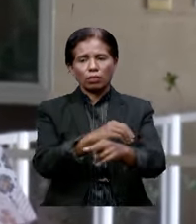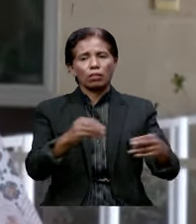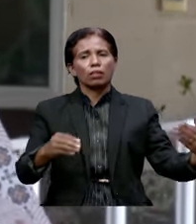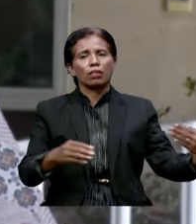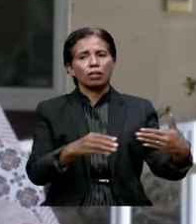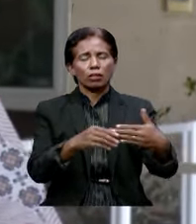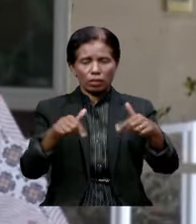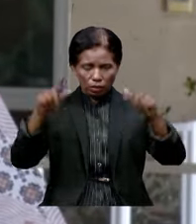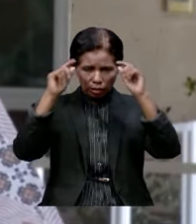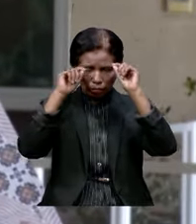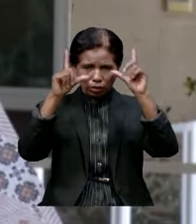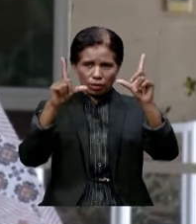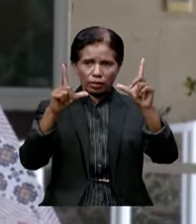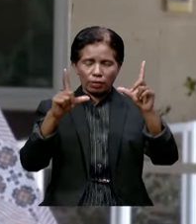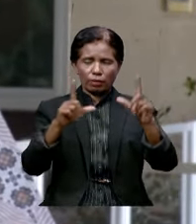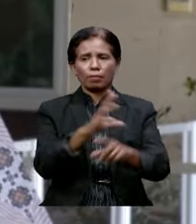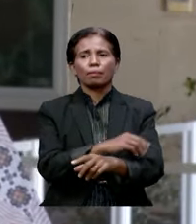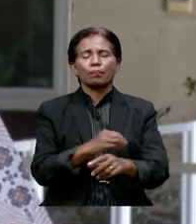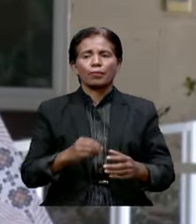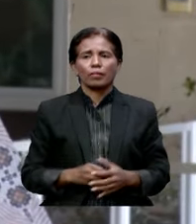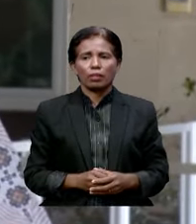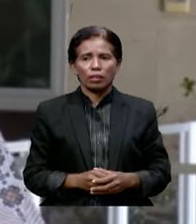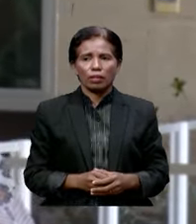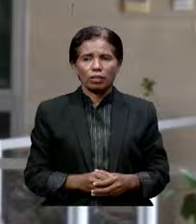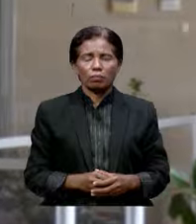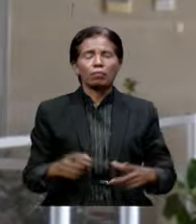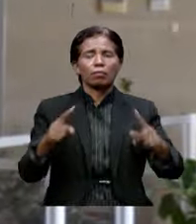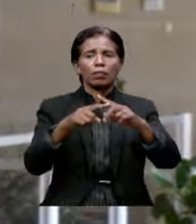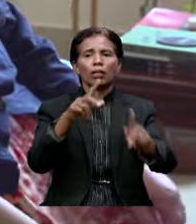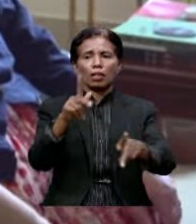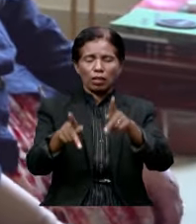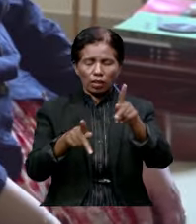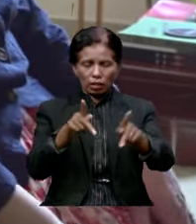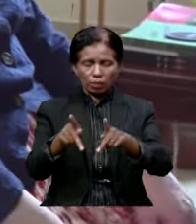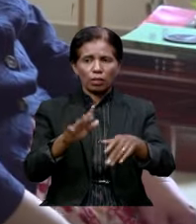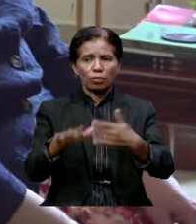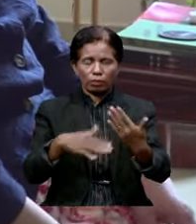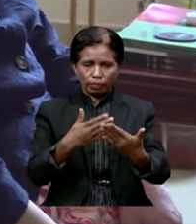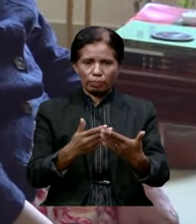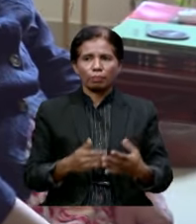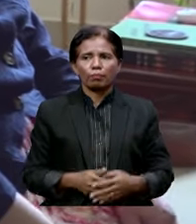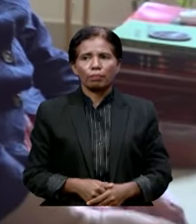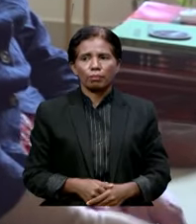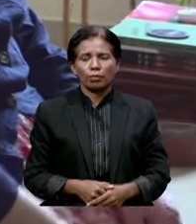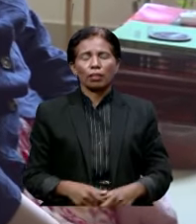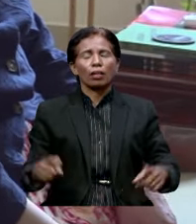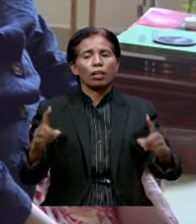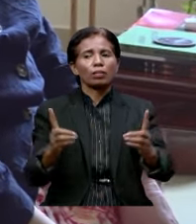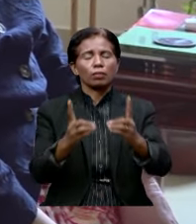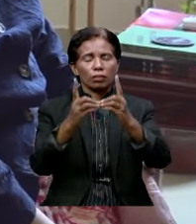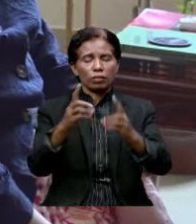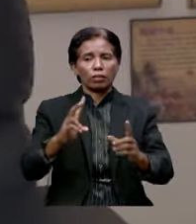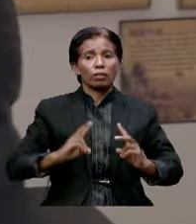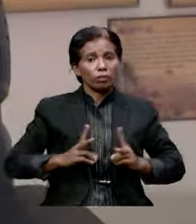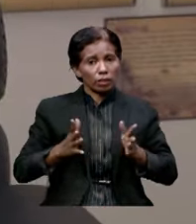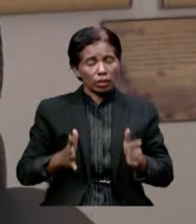of Timor-Leste and to all the people of this great nation. Além de ser um malo a ser festado, o veterano